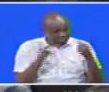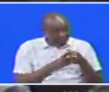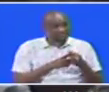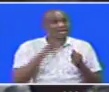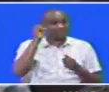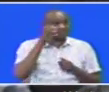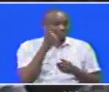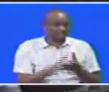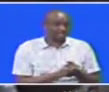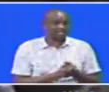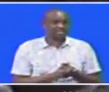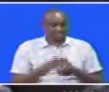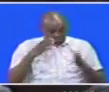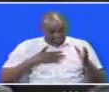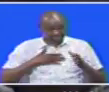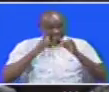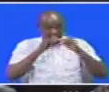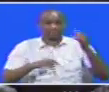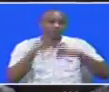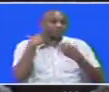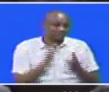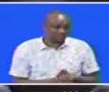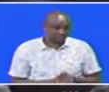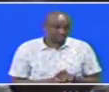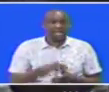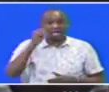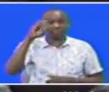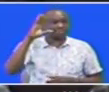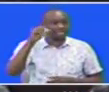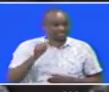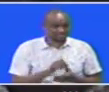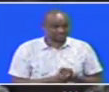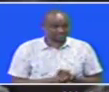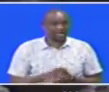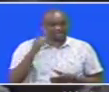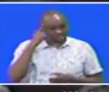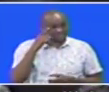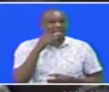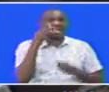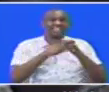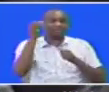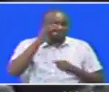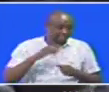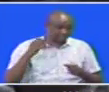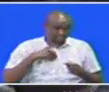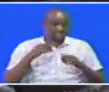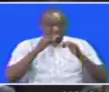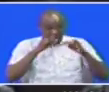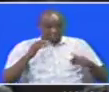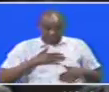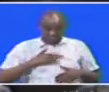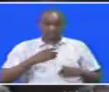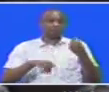wako kwa kampi yangu wameshinda. Ma MCS zaidi ya 80% ambao wako kwa kampu yangu